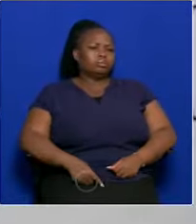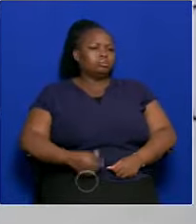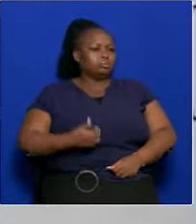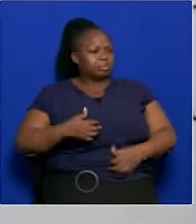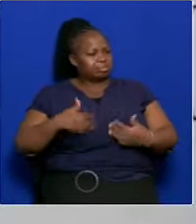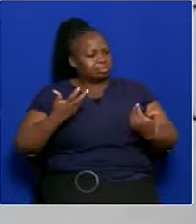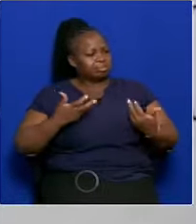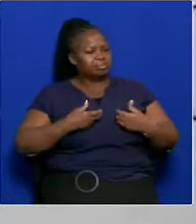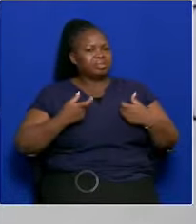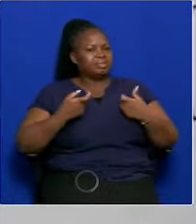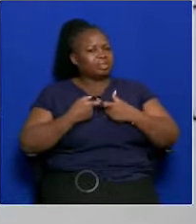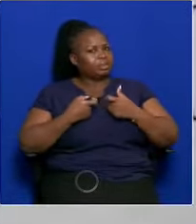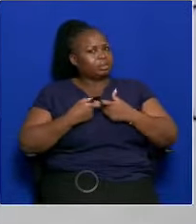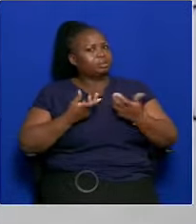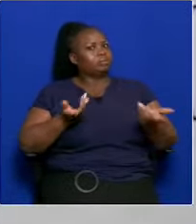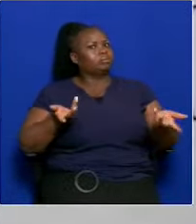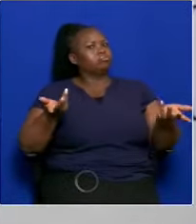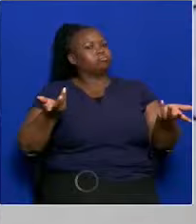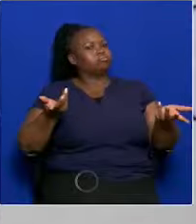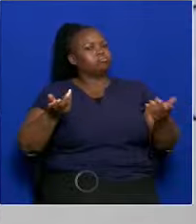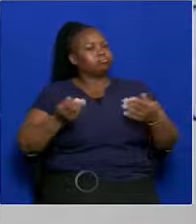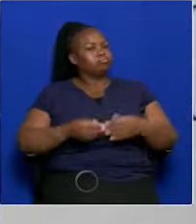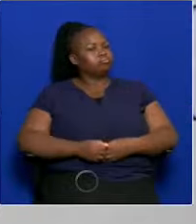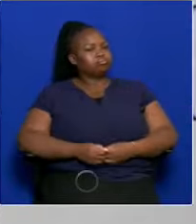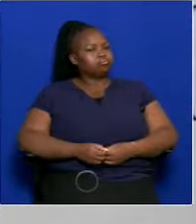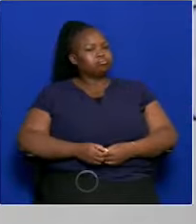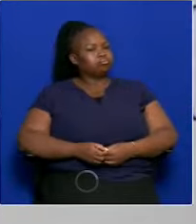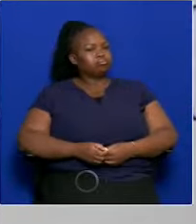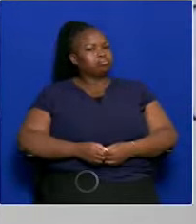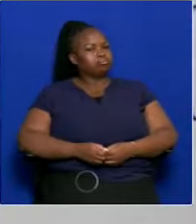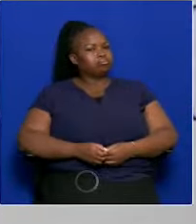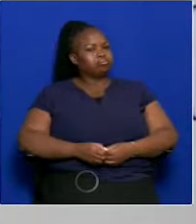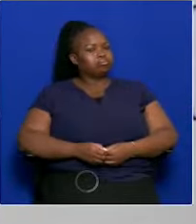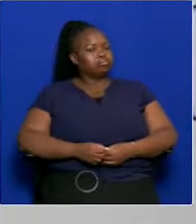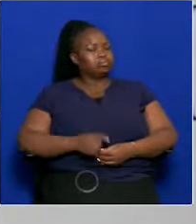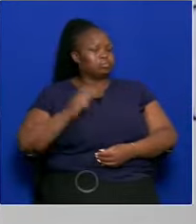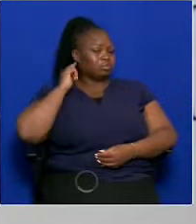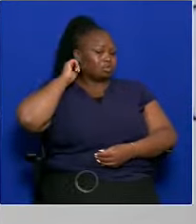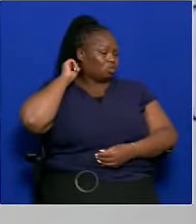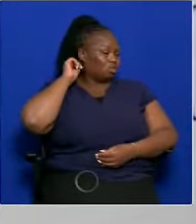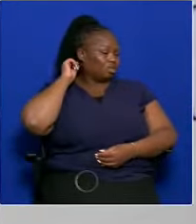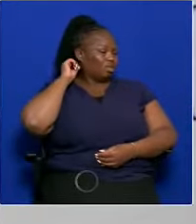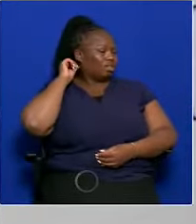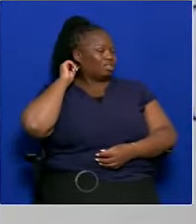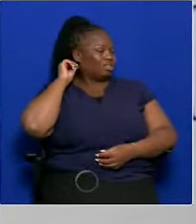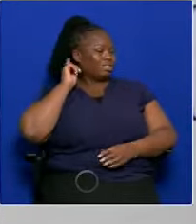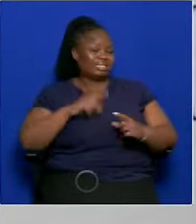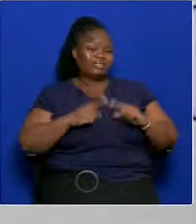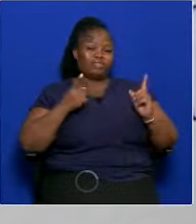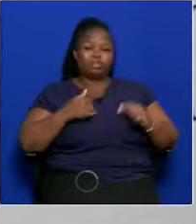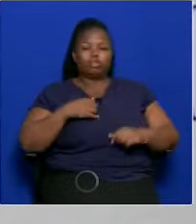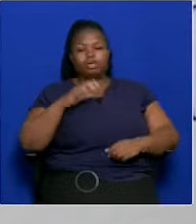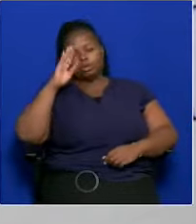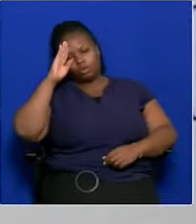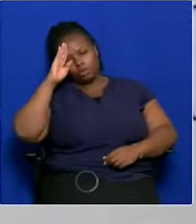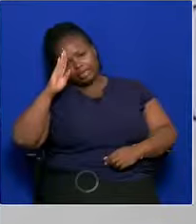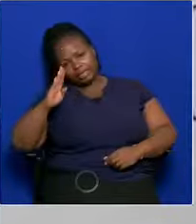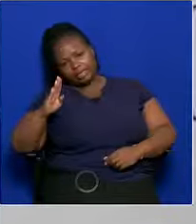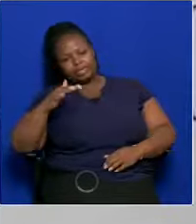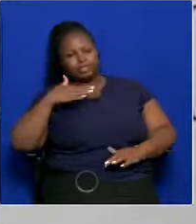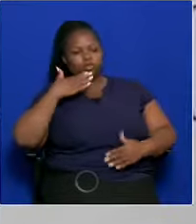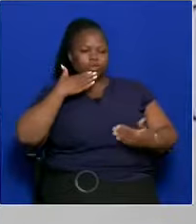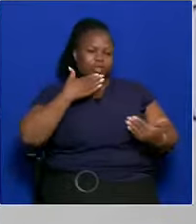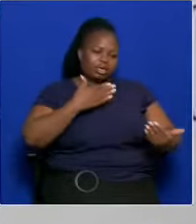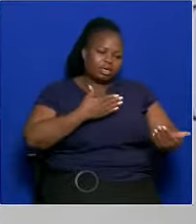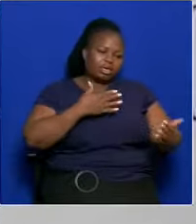then it's not like the other one where you greet and then you thank somebody, or you